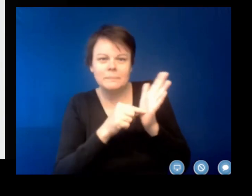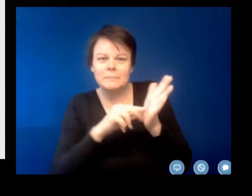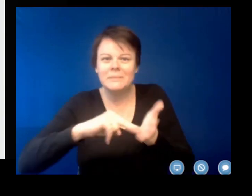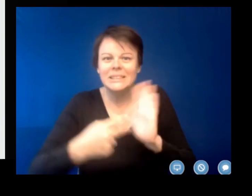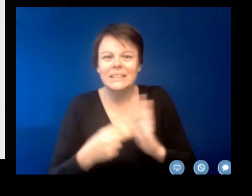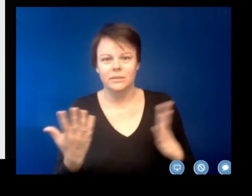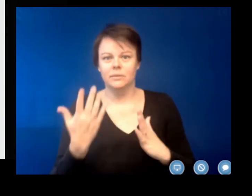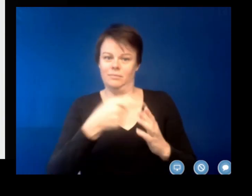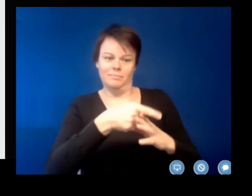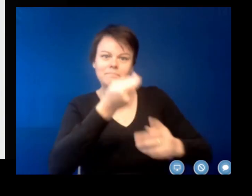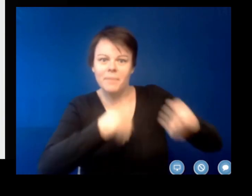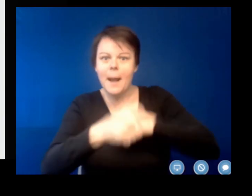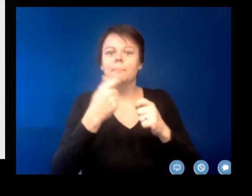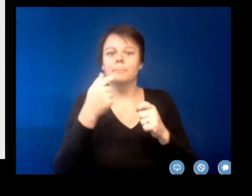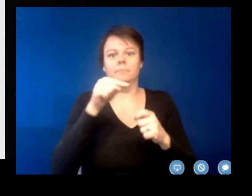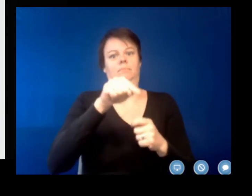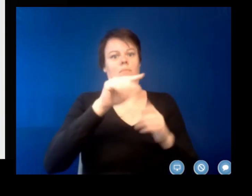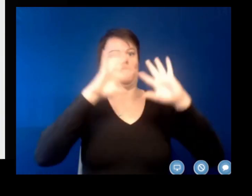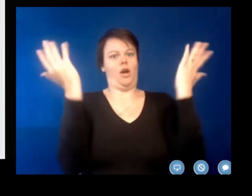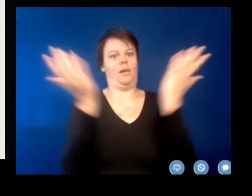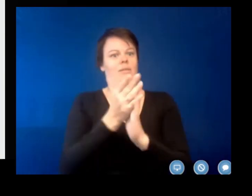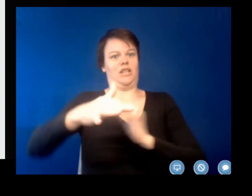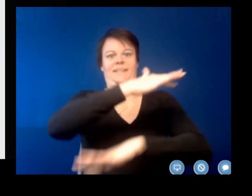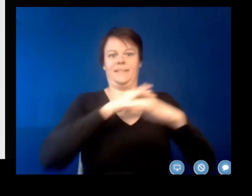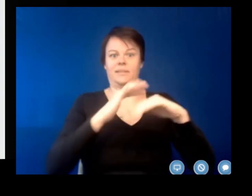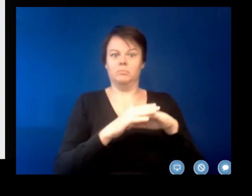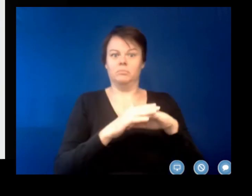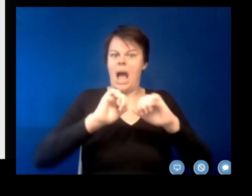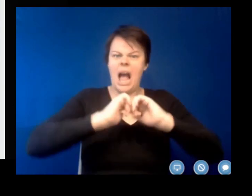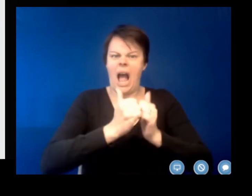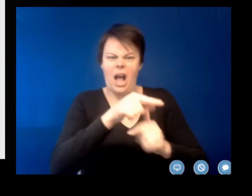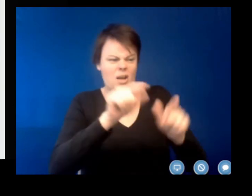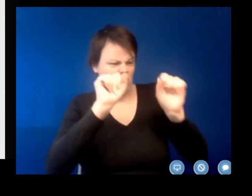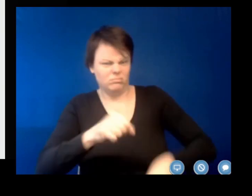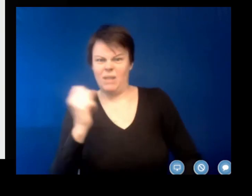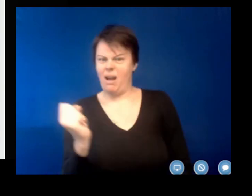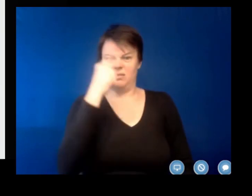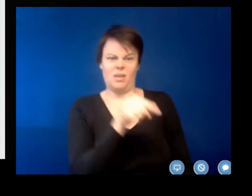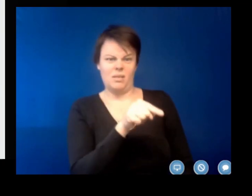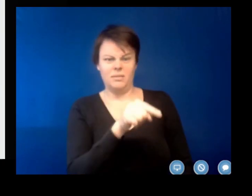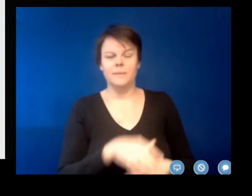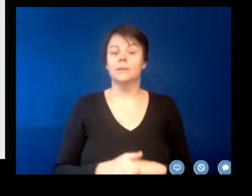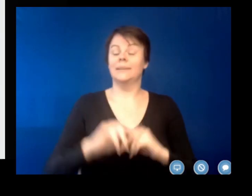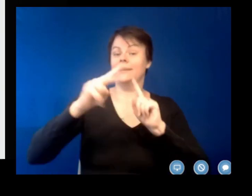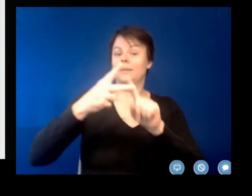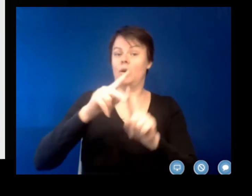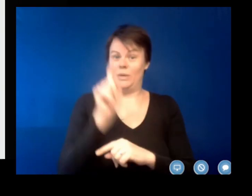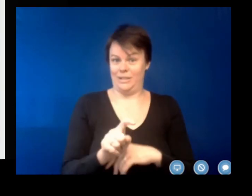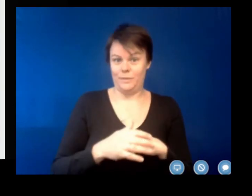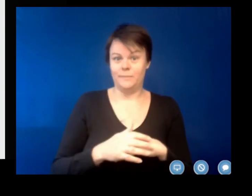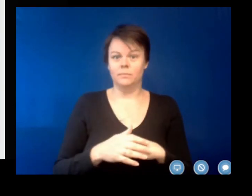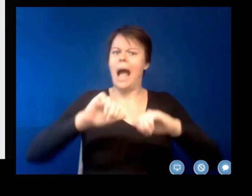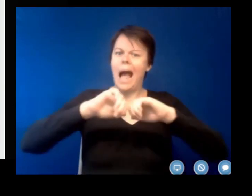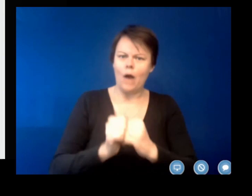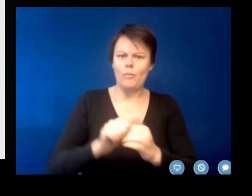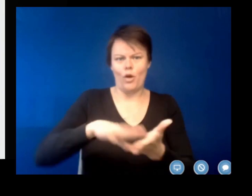be understood? And the second question then, how to learn to deal with this. And